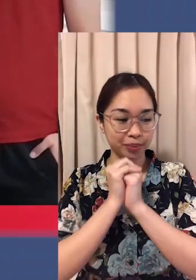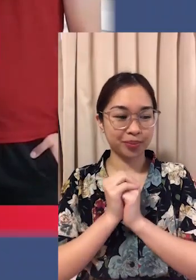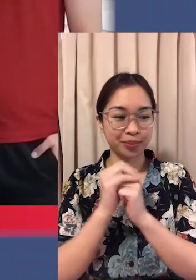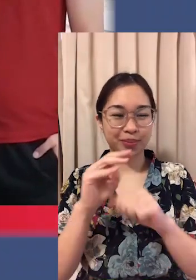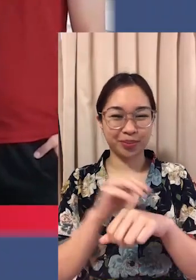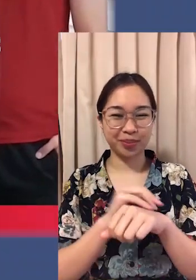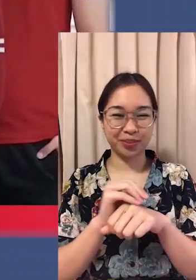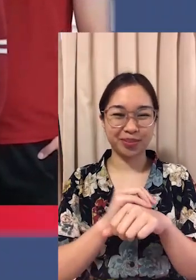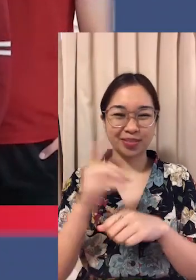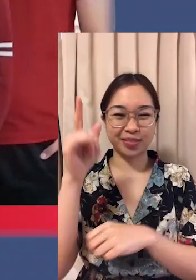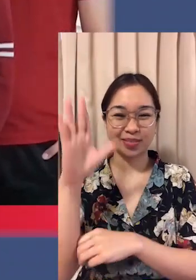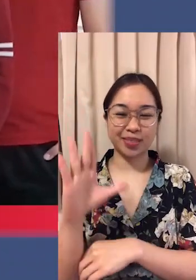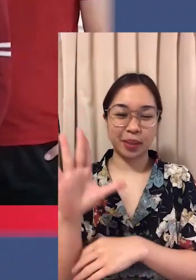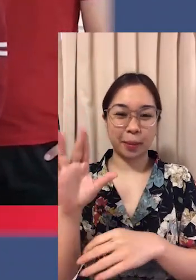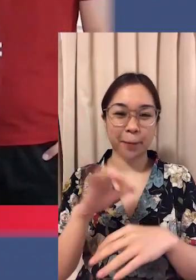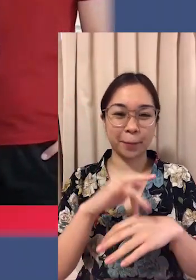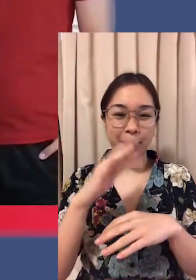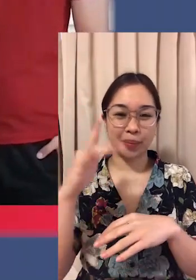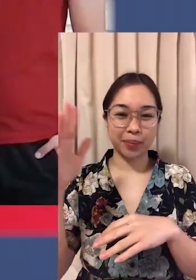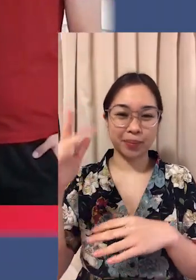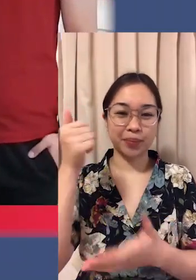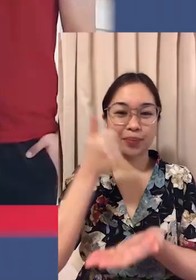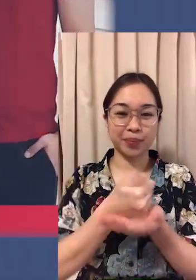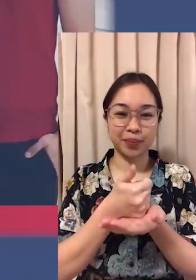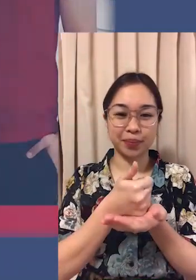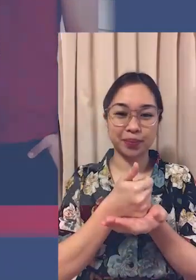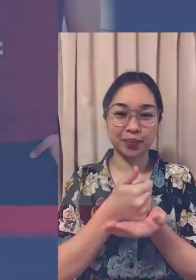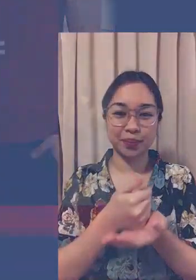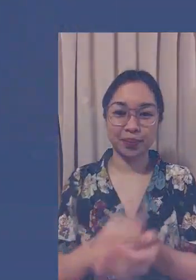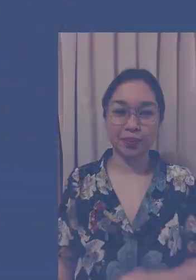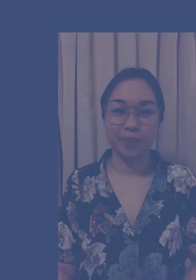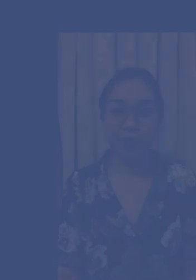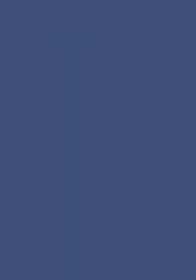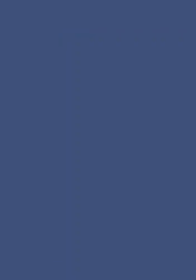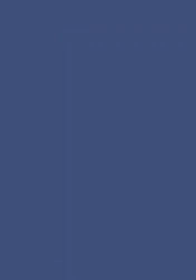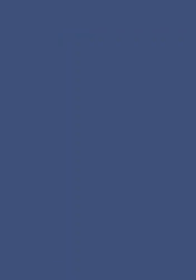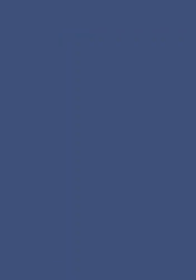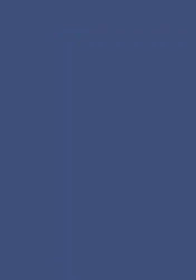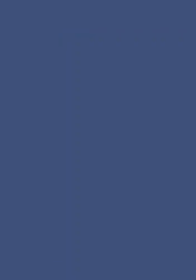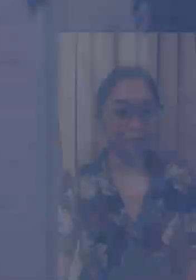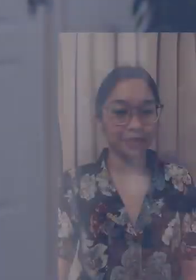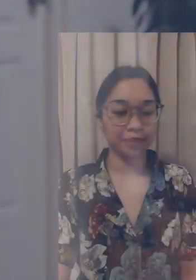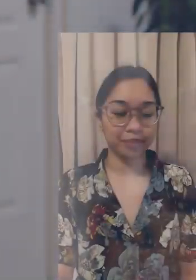service. To God be all the glory. Amen.